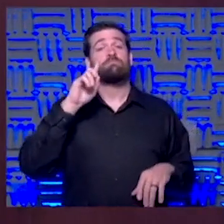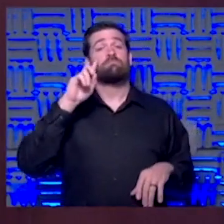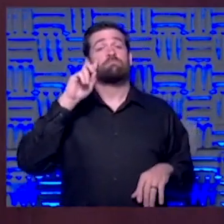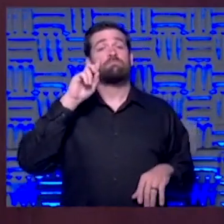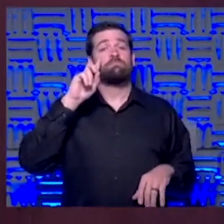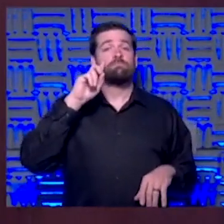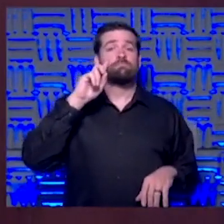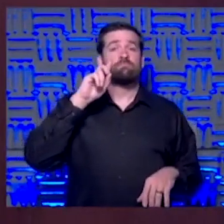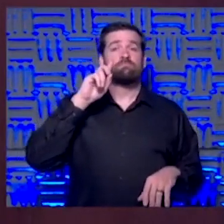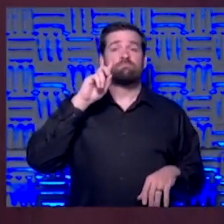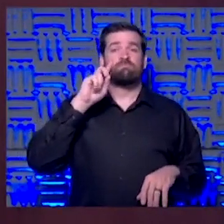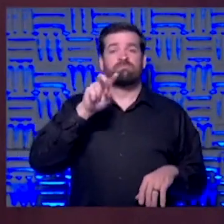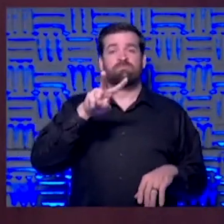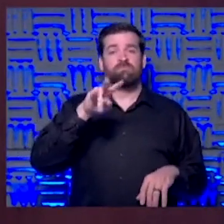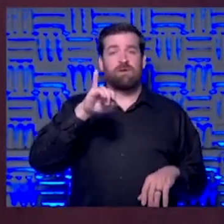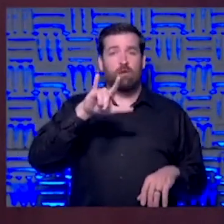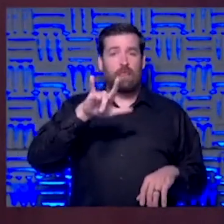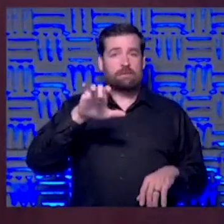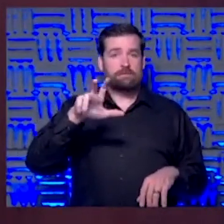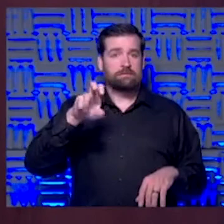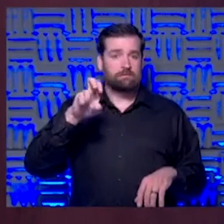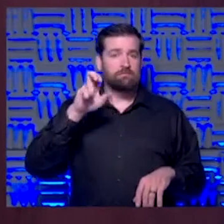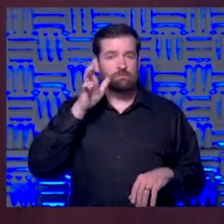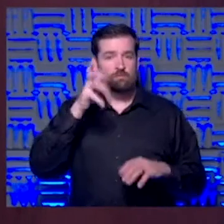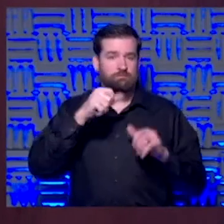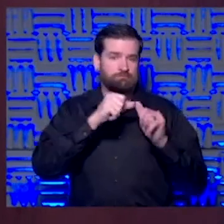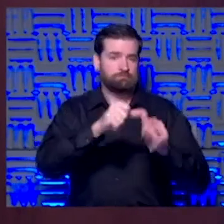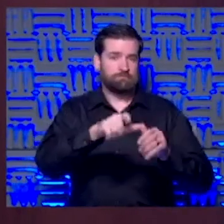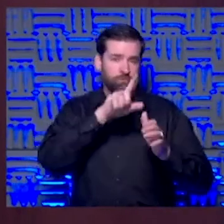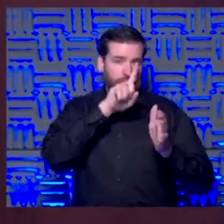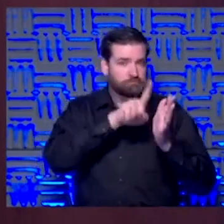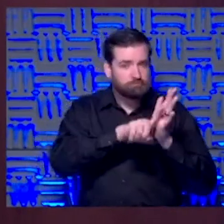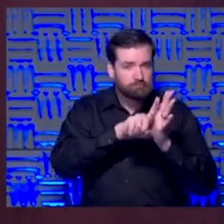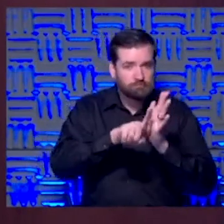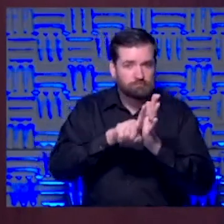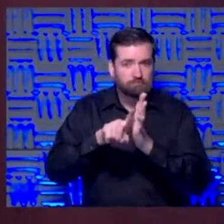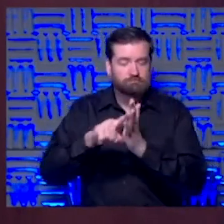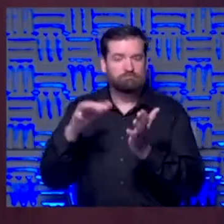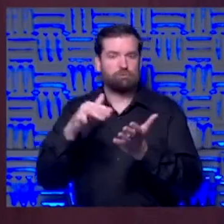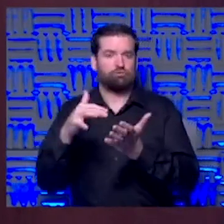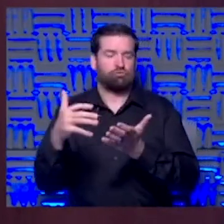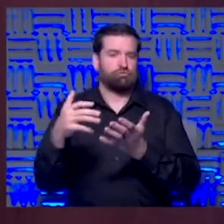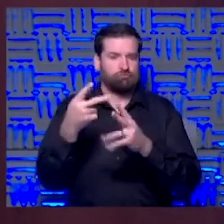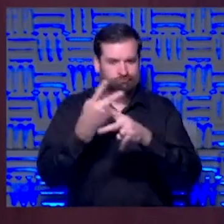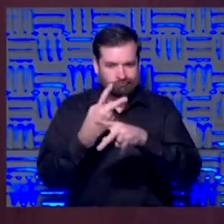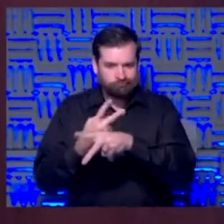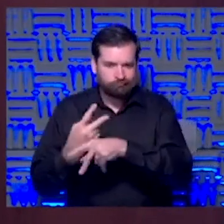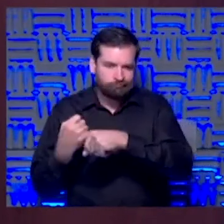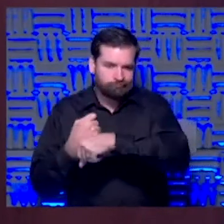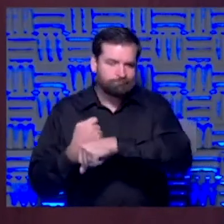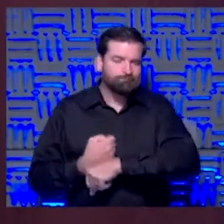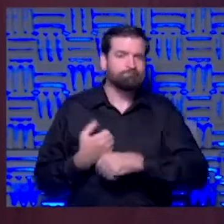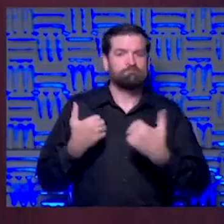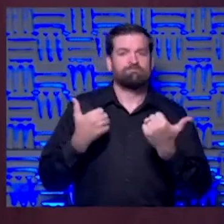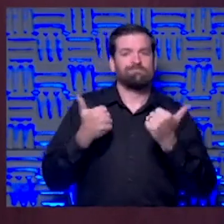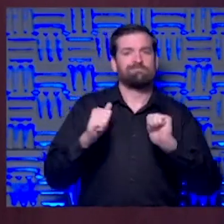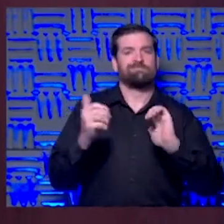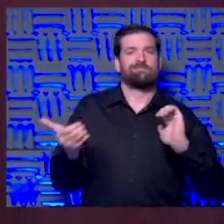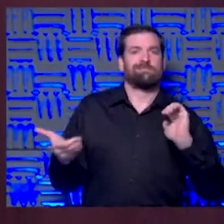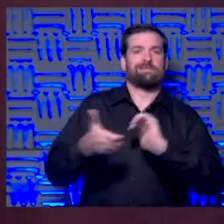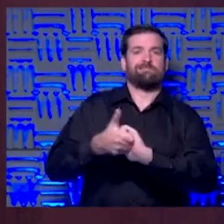is, violence is something that we're going to continue to measure and collect data on here at the University of Kansas Health System and continue to collaborate with our